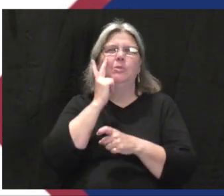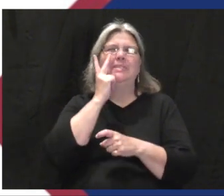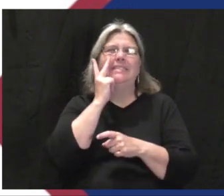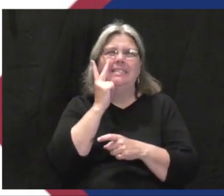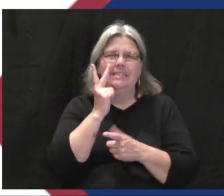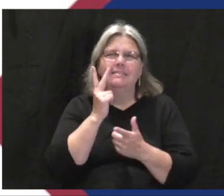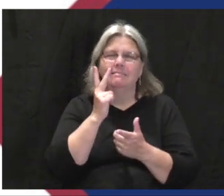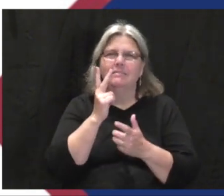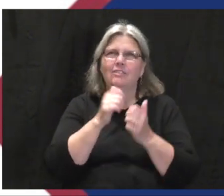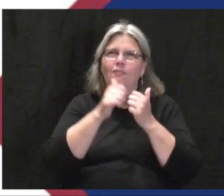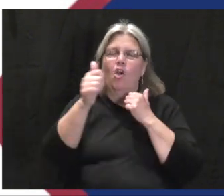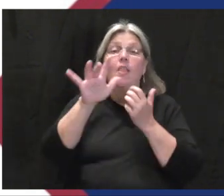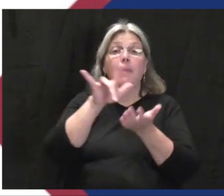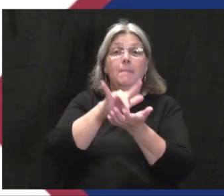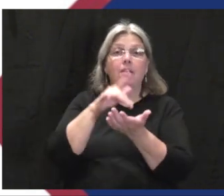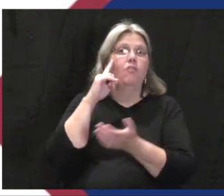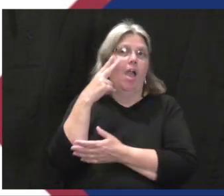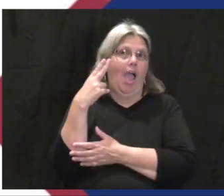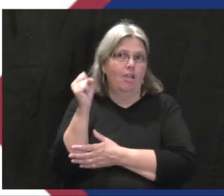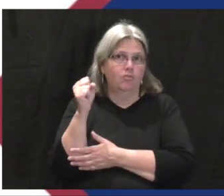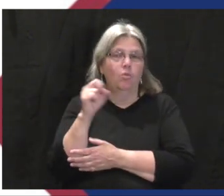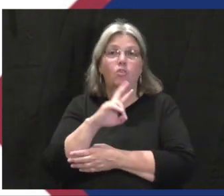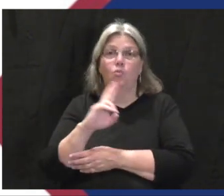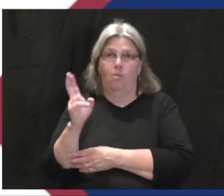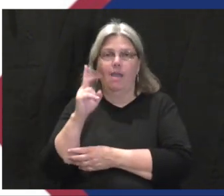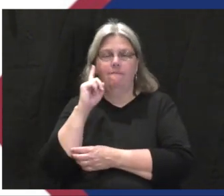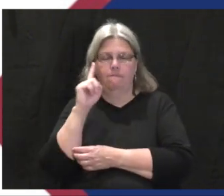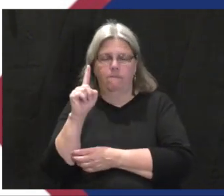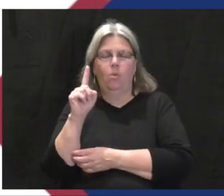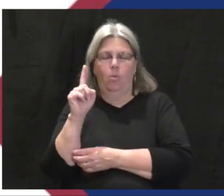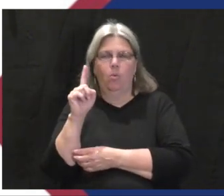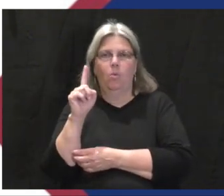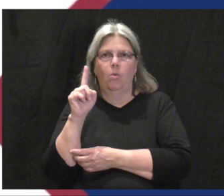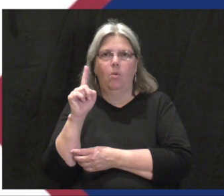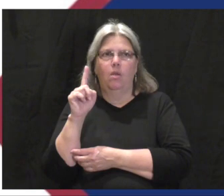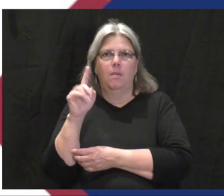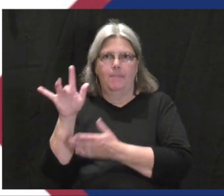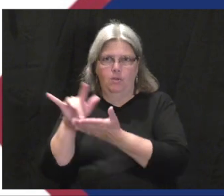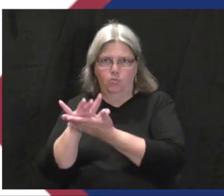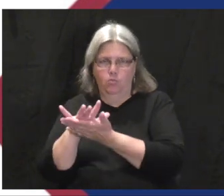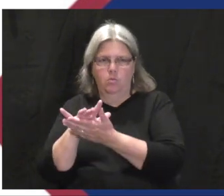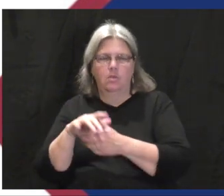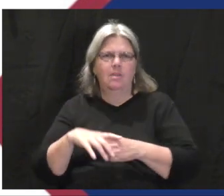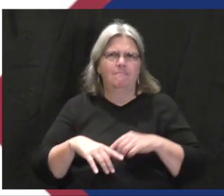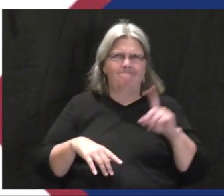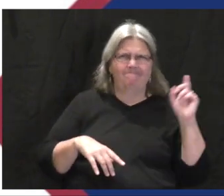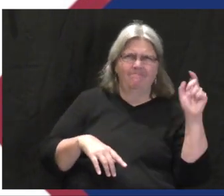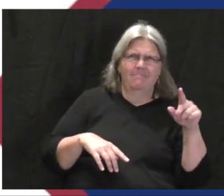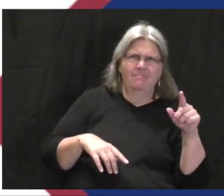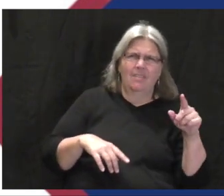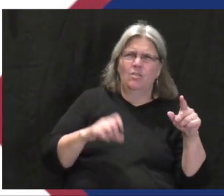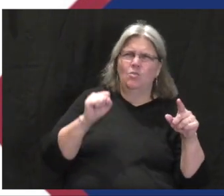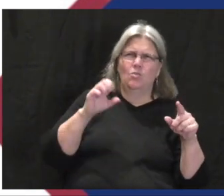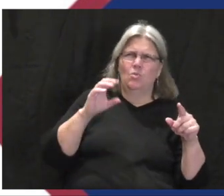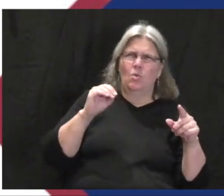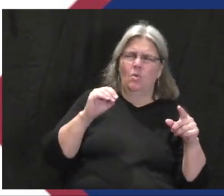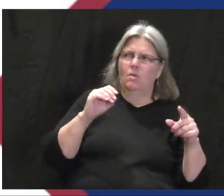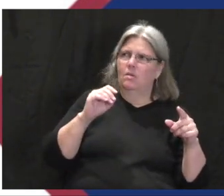middle part is for high schools, and the right-hand side is for middle schools. What shows us that